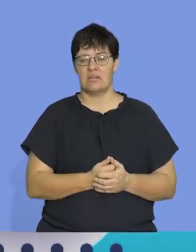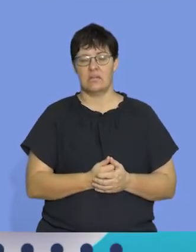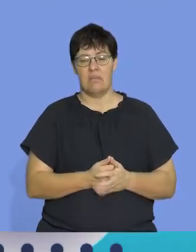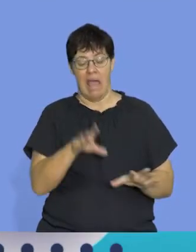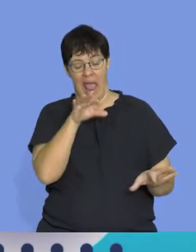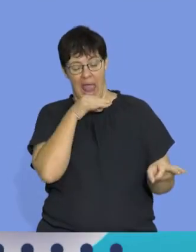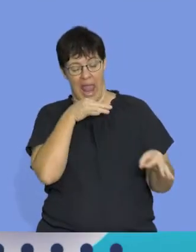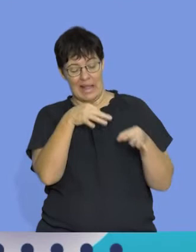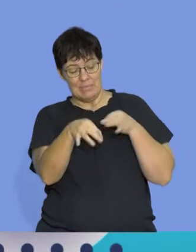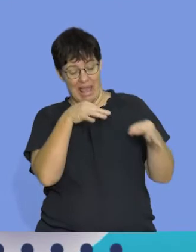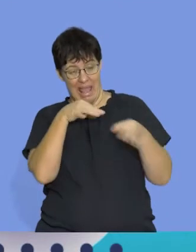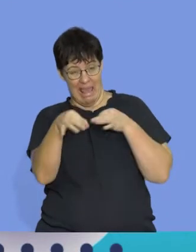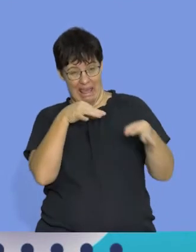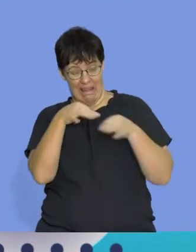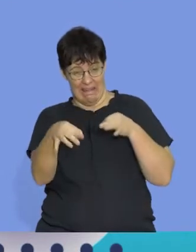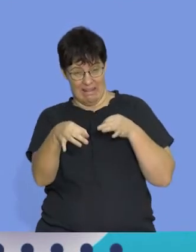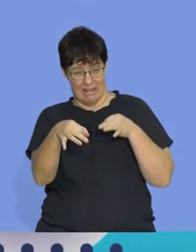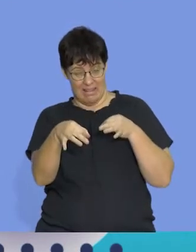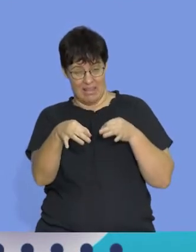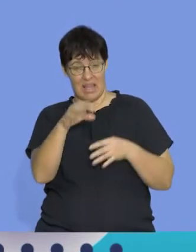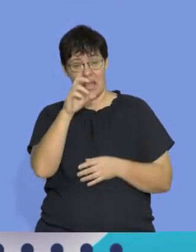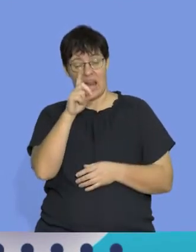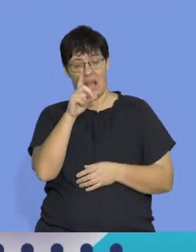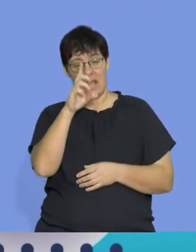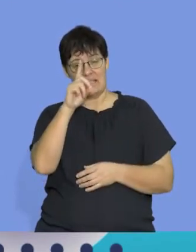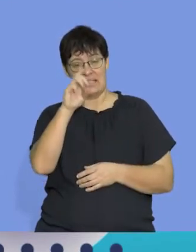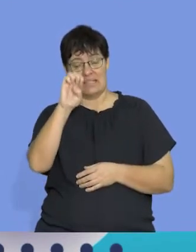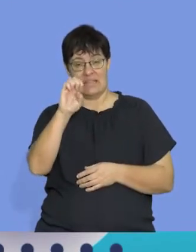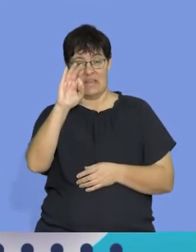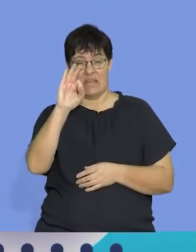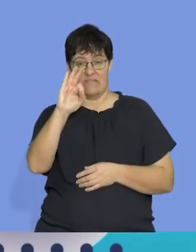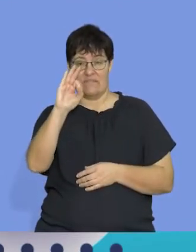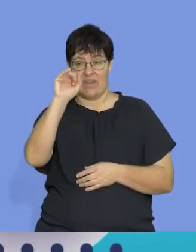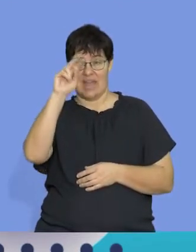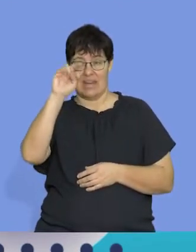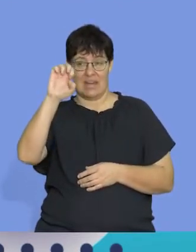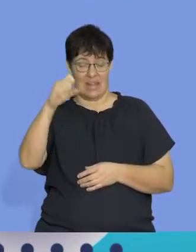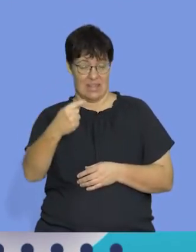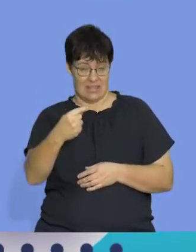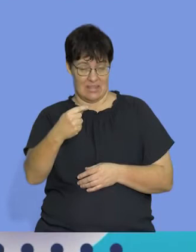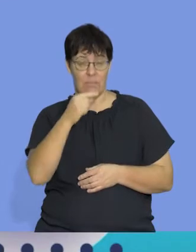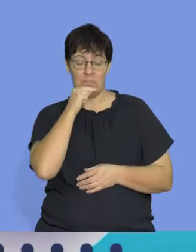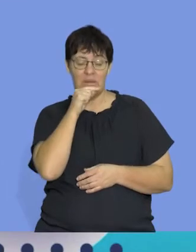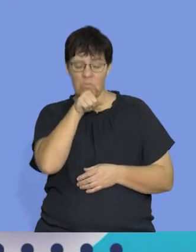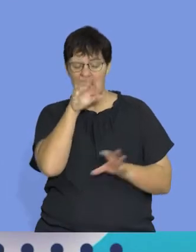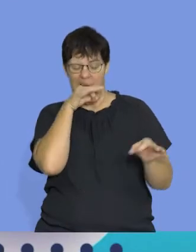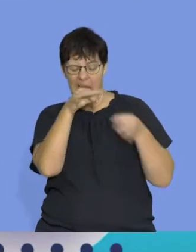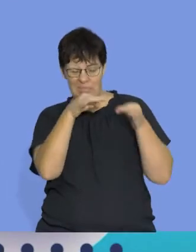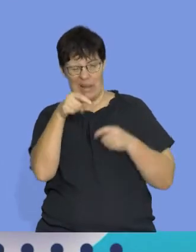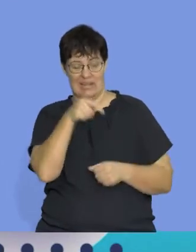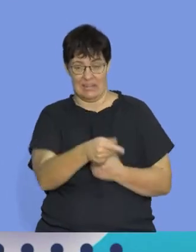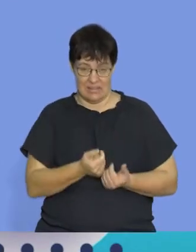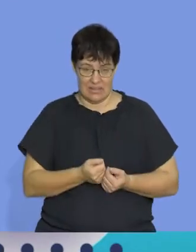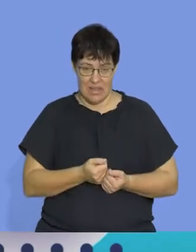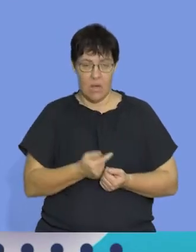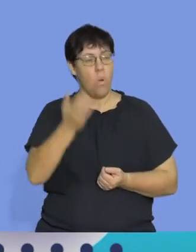defining as an action verb, we need to familiarize ourselves with the definitions. And this is a lot about remembering what we